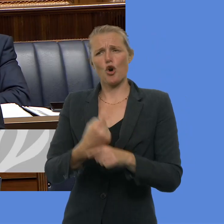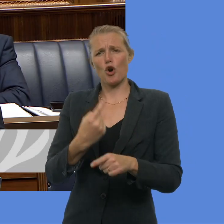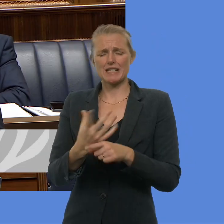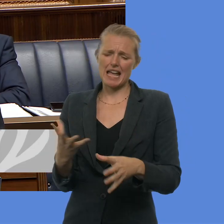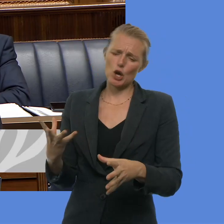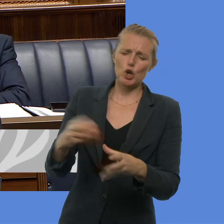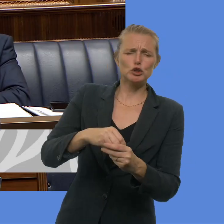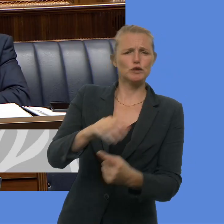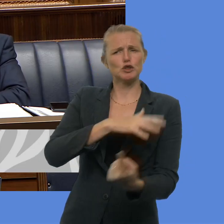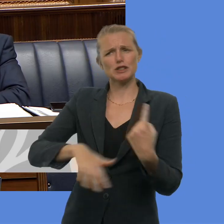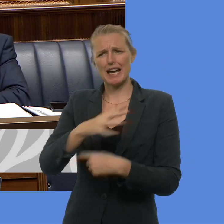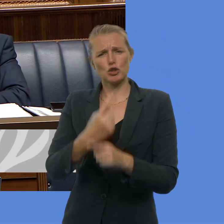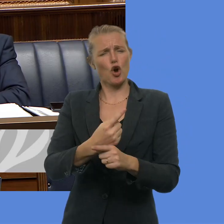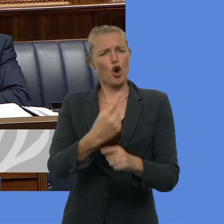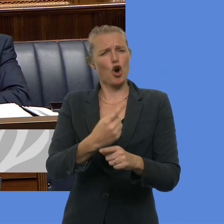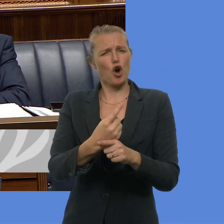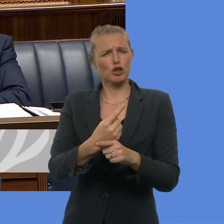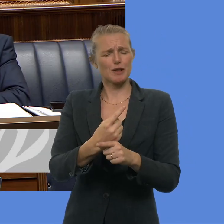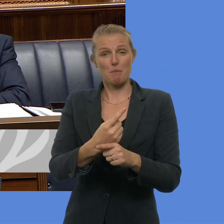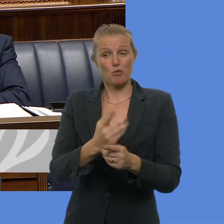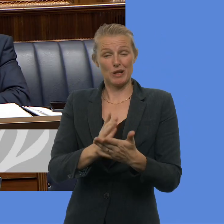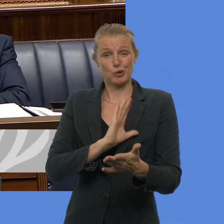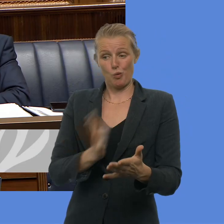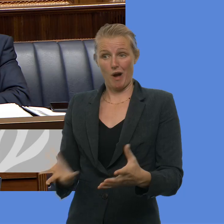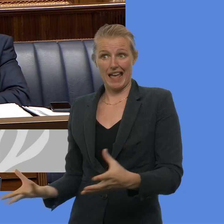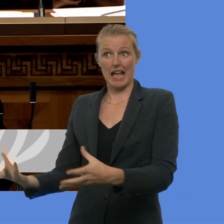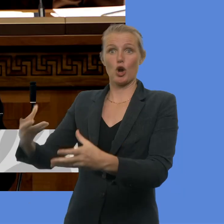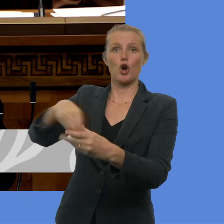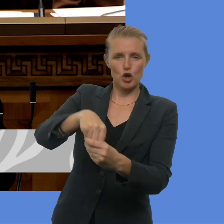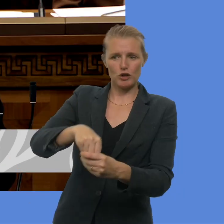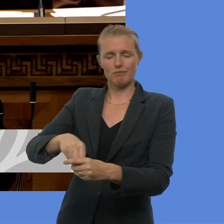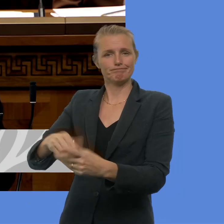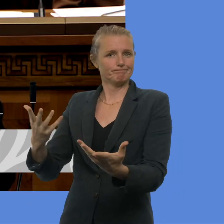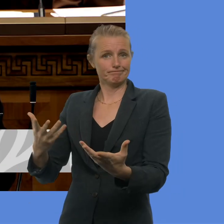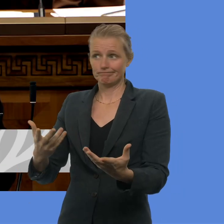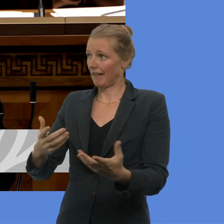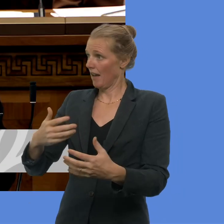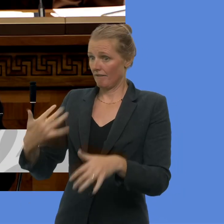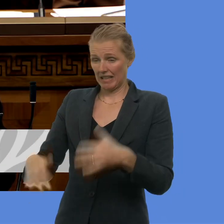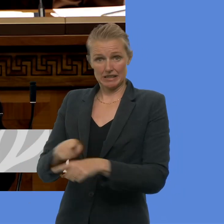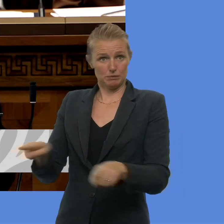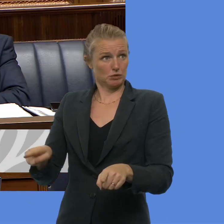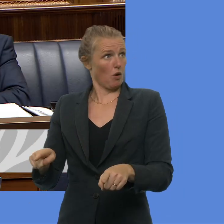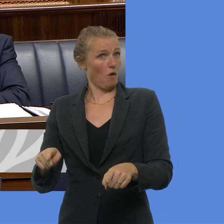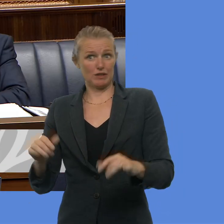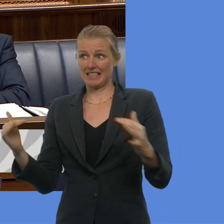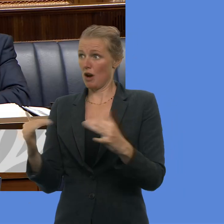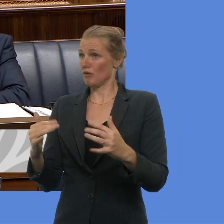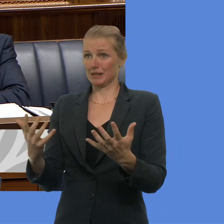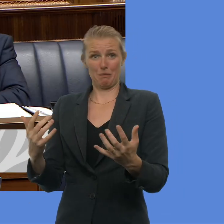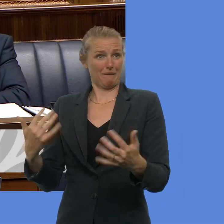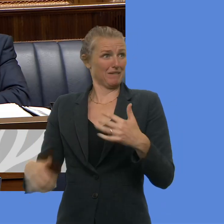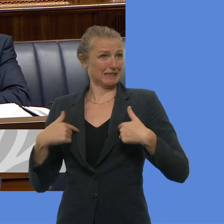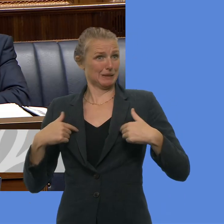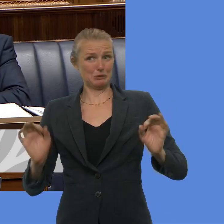inclusive society, but she doesn't want to include the innocent victims of terrorism. Do you